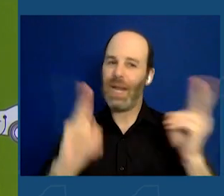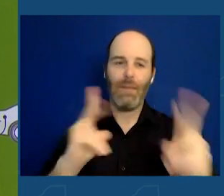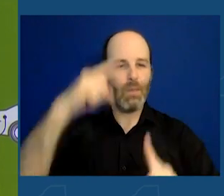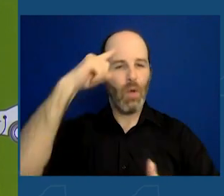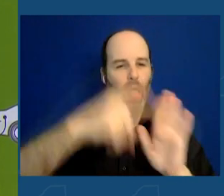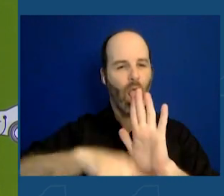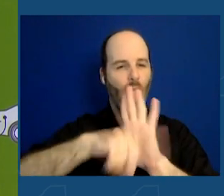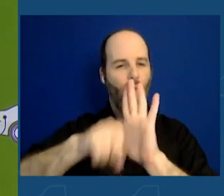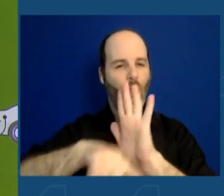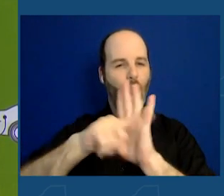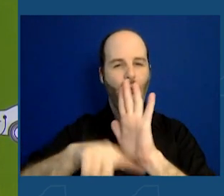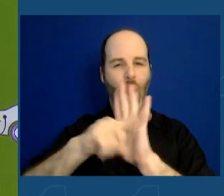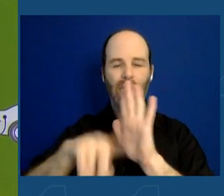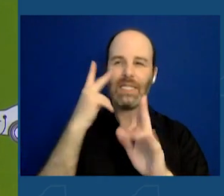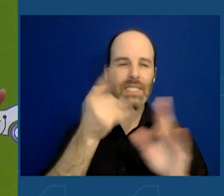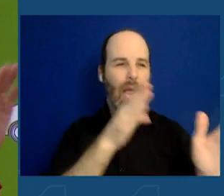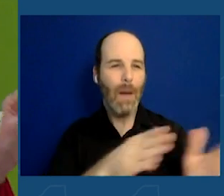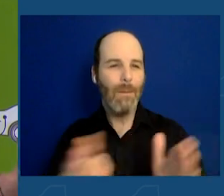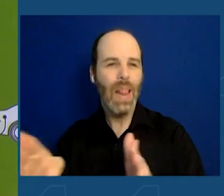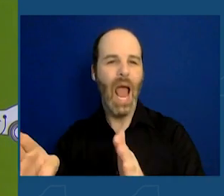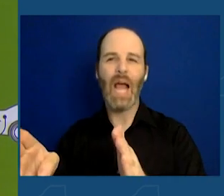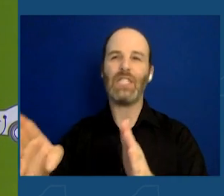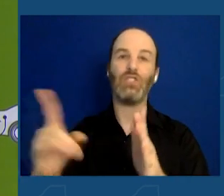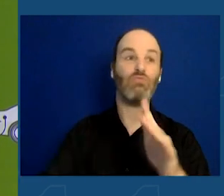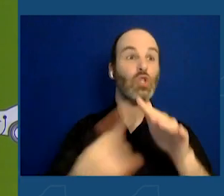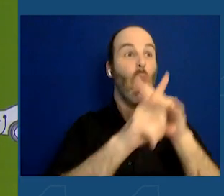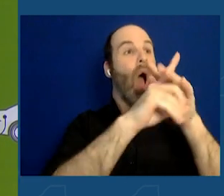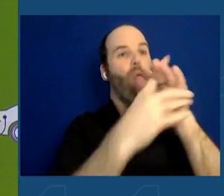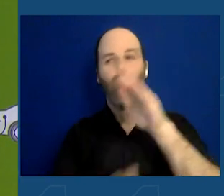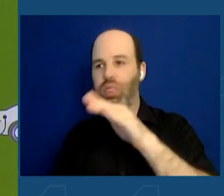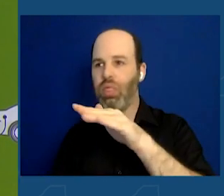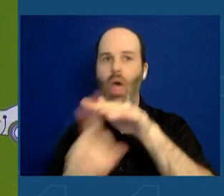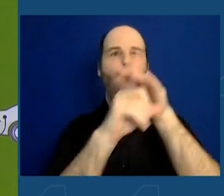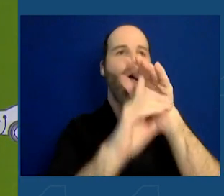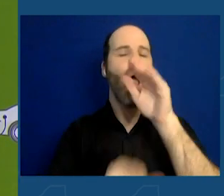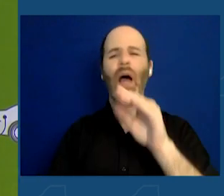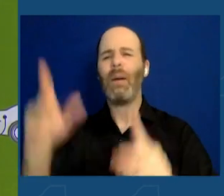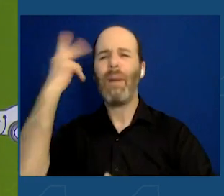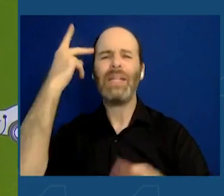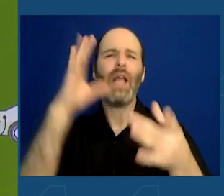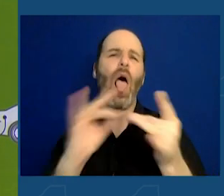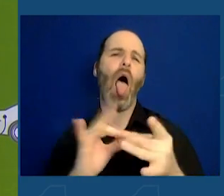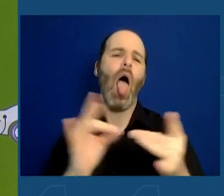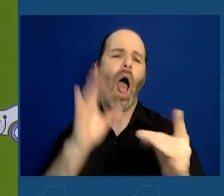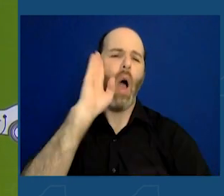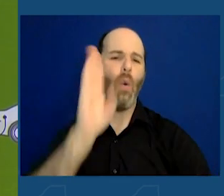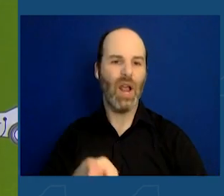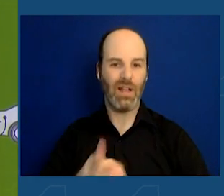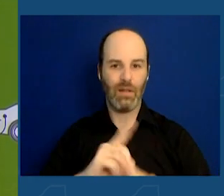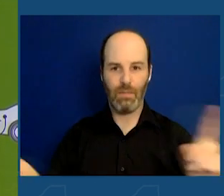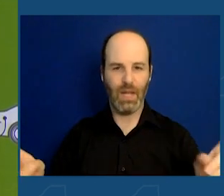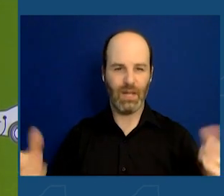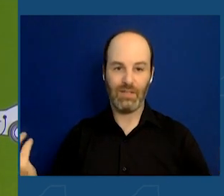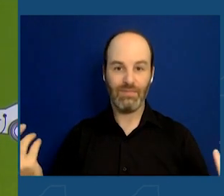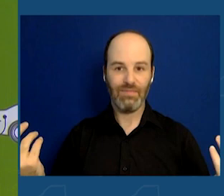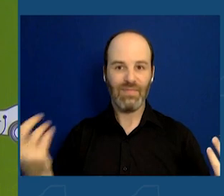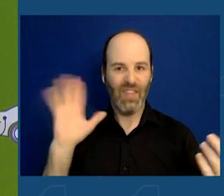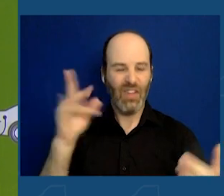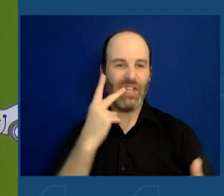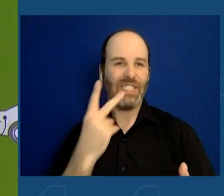people see plans come and go, a lot of talk from politicians for a long time, right? So they're going to say, well, show